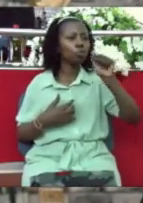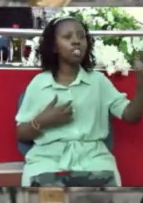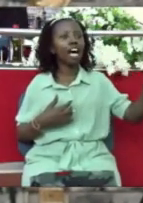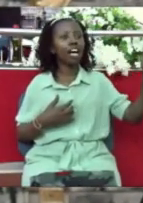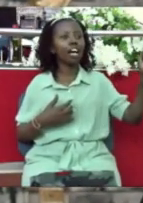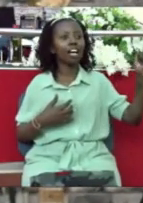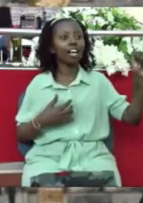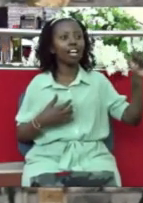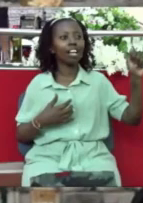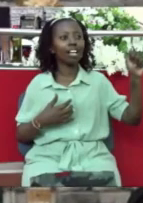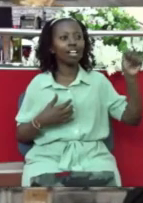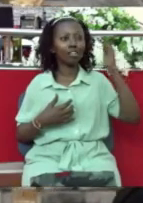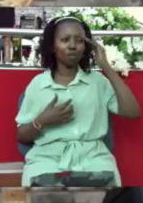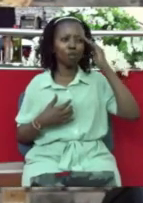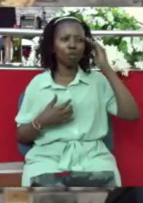Budha.